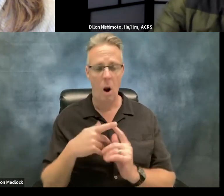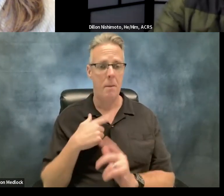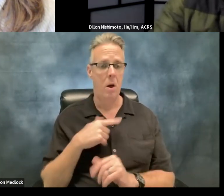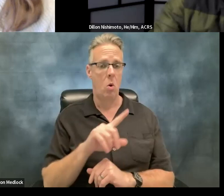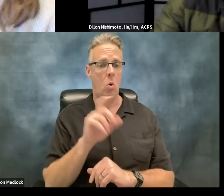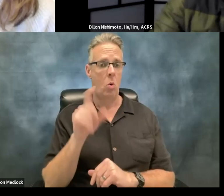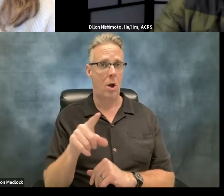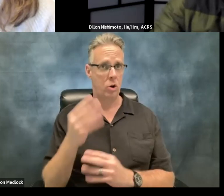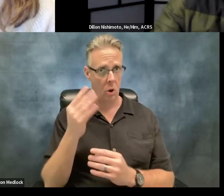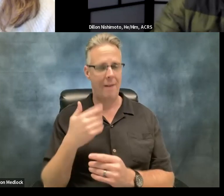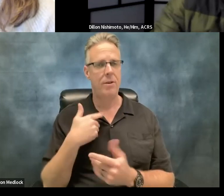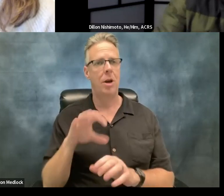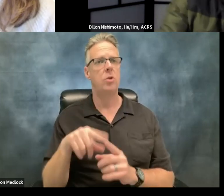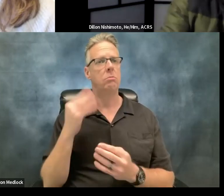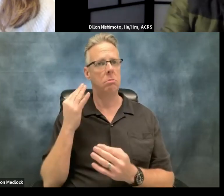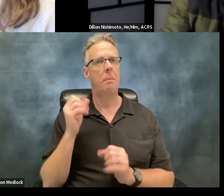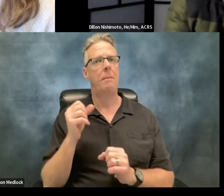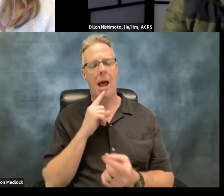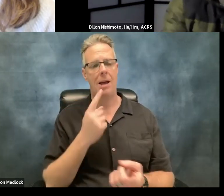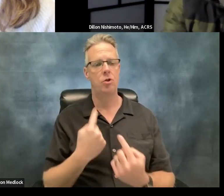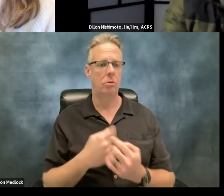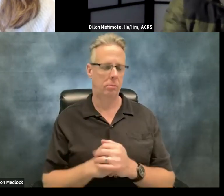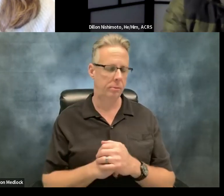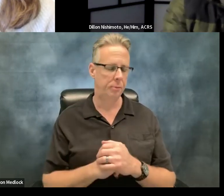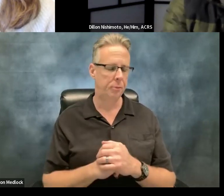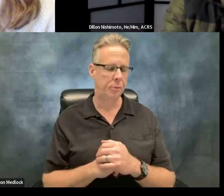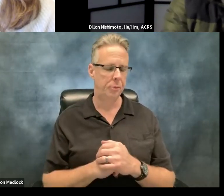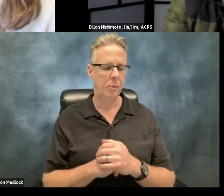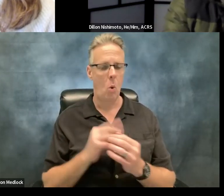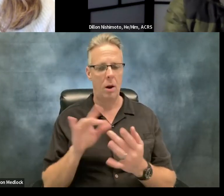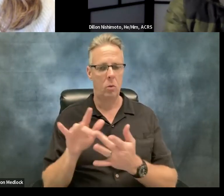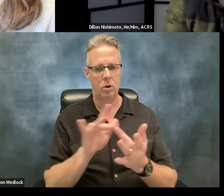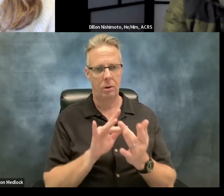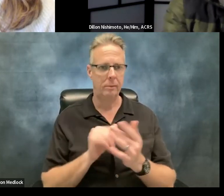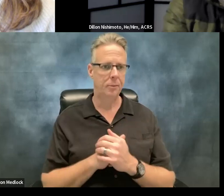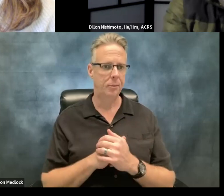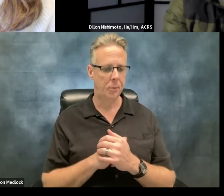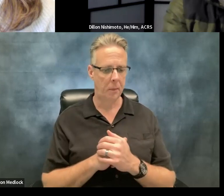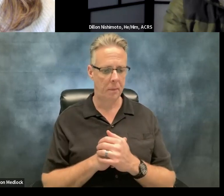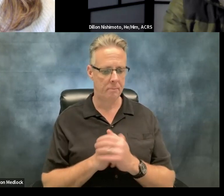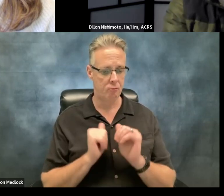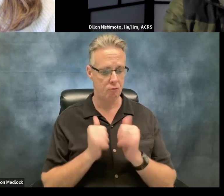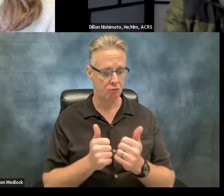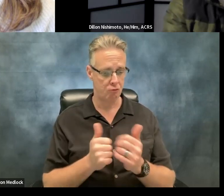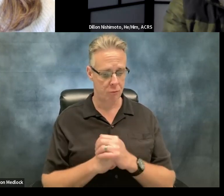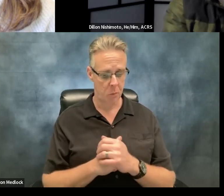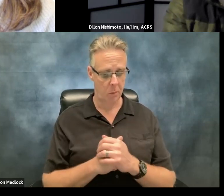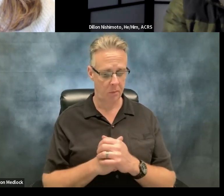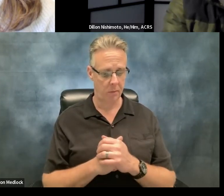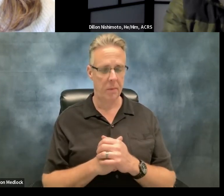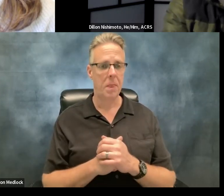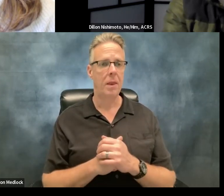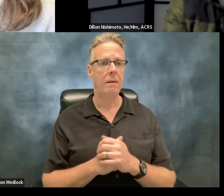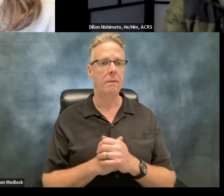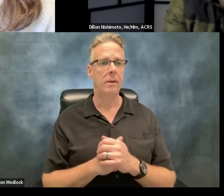in advance, that you have those soon enough that you might be able to connect with your colleagues. All right, so action items